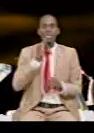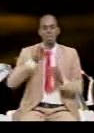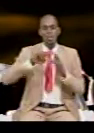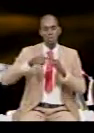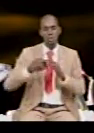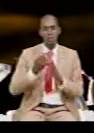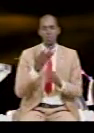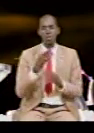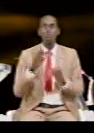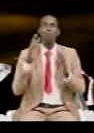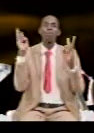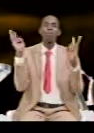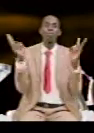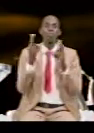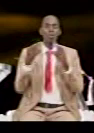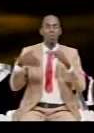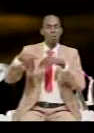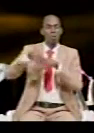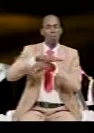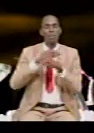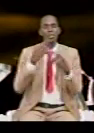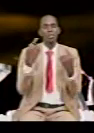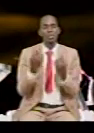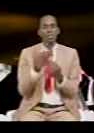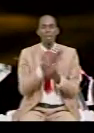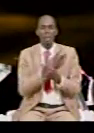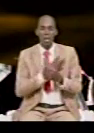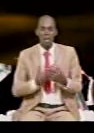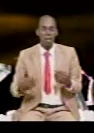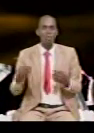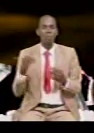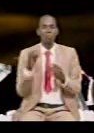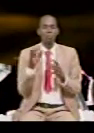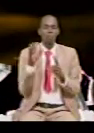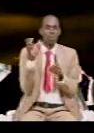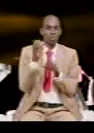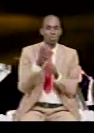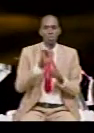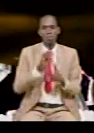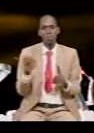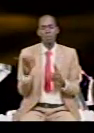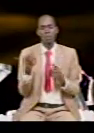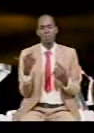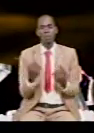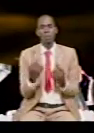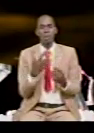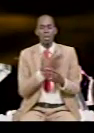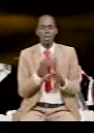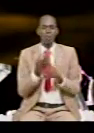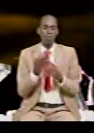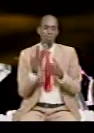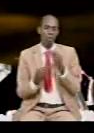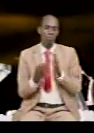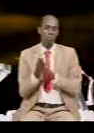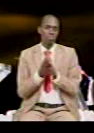victory over sin and lukewarmness. And number three, keep your heart with all diligence.